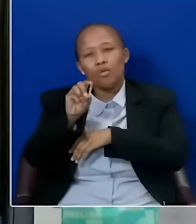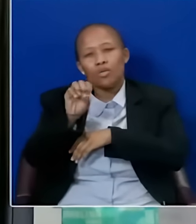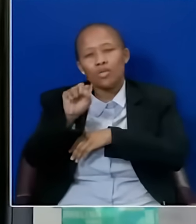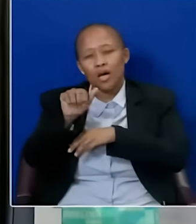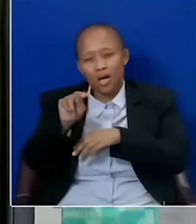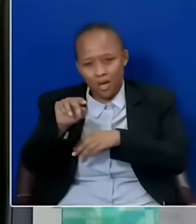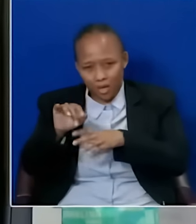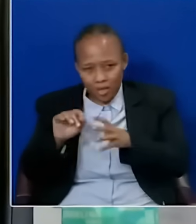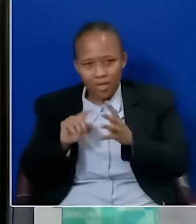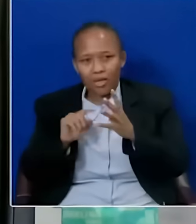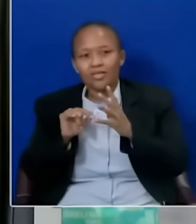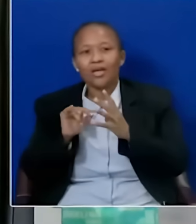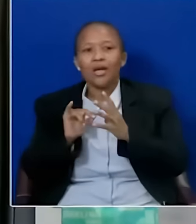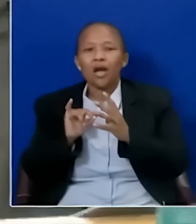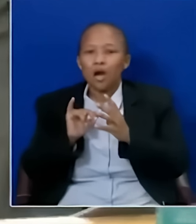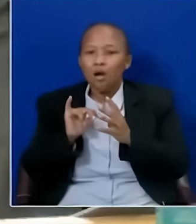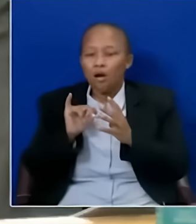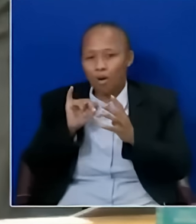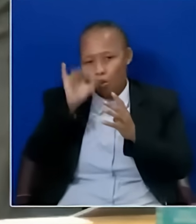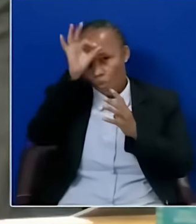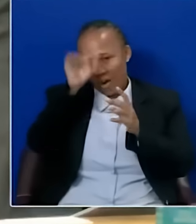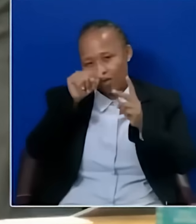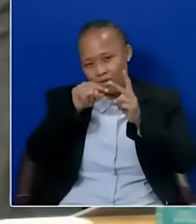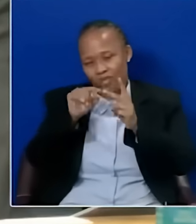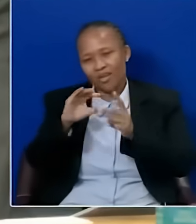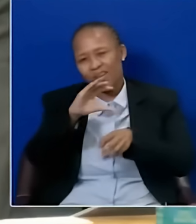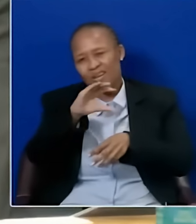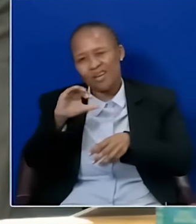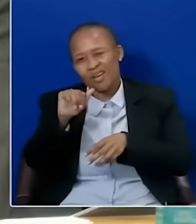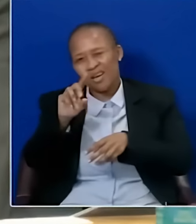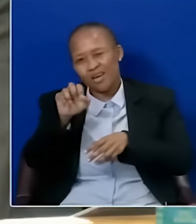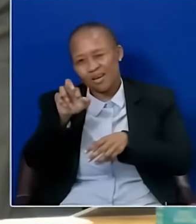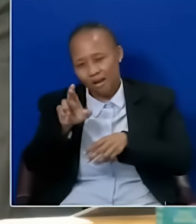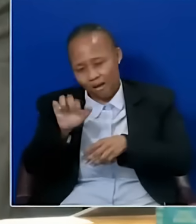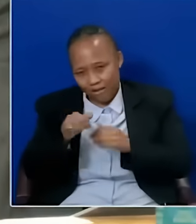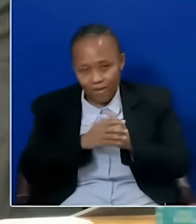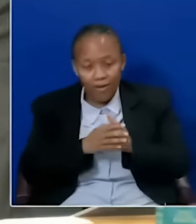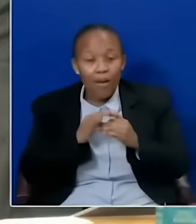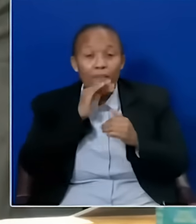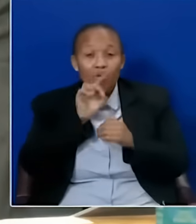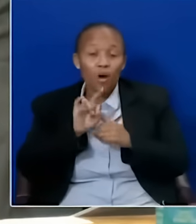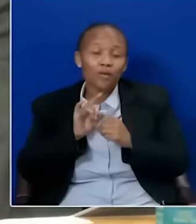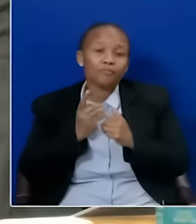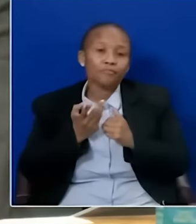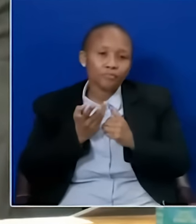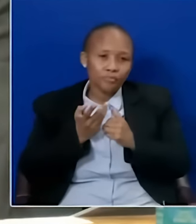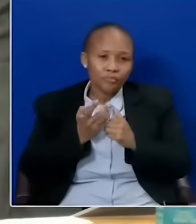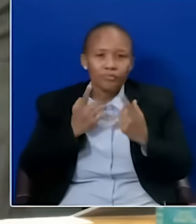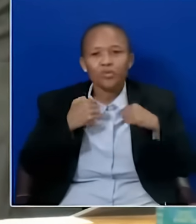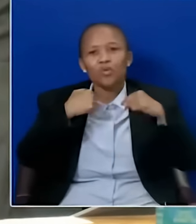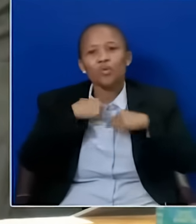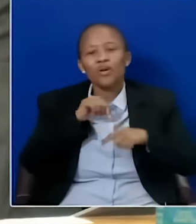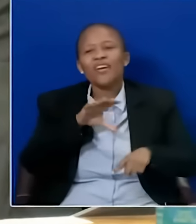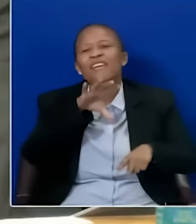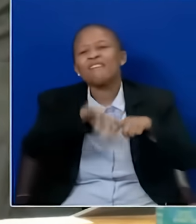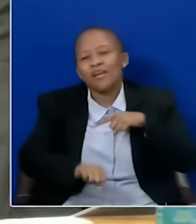fourth. So we will have no difficulty finding test cartridges that don't necessarily depend on